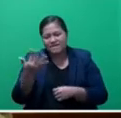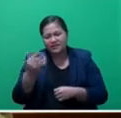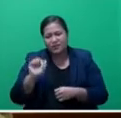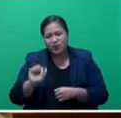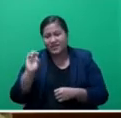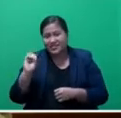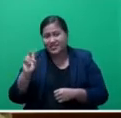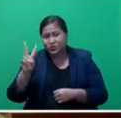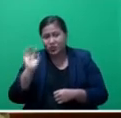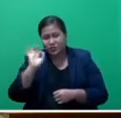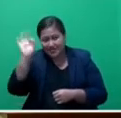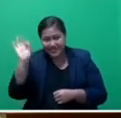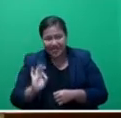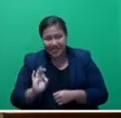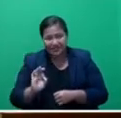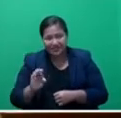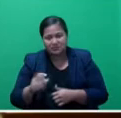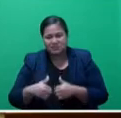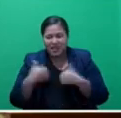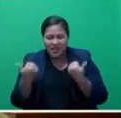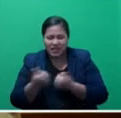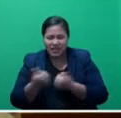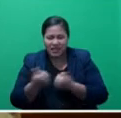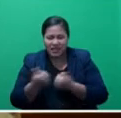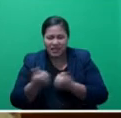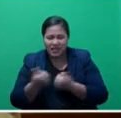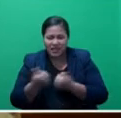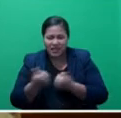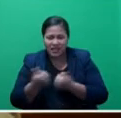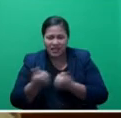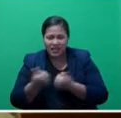After making a number of promises to the people in the areas